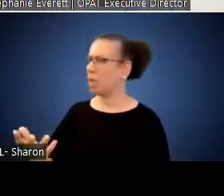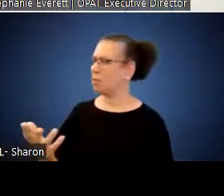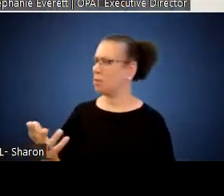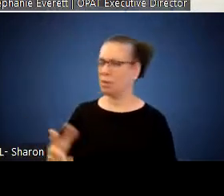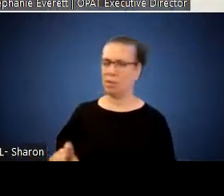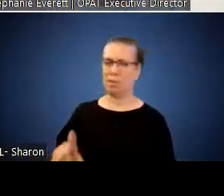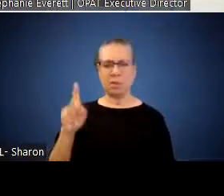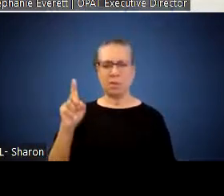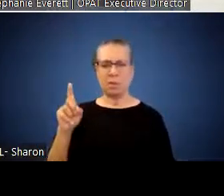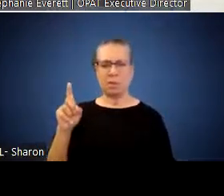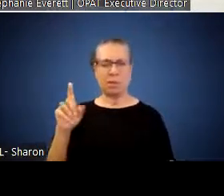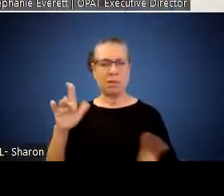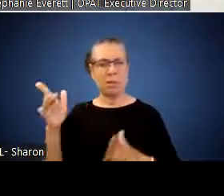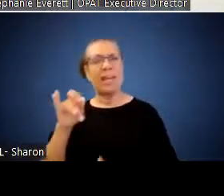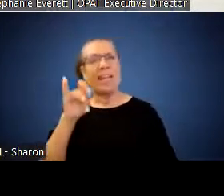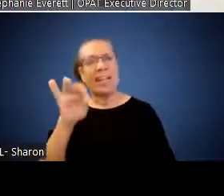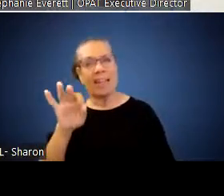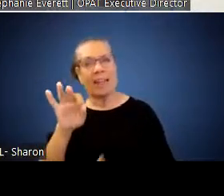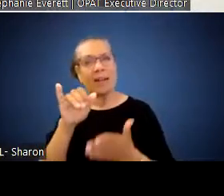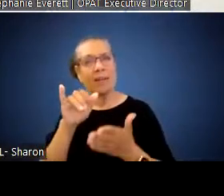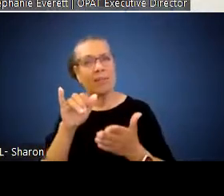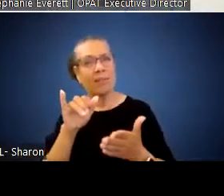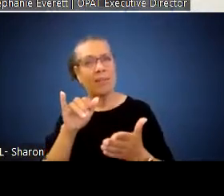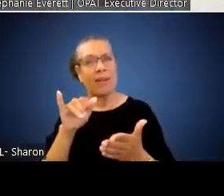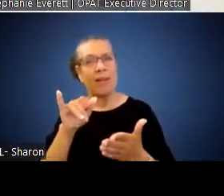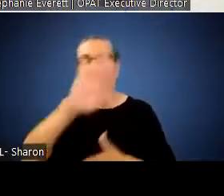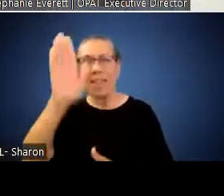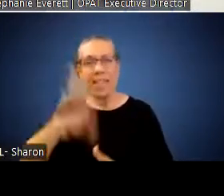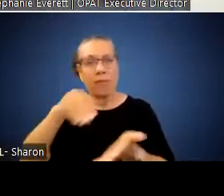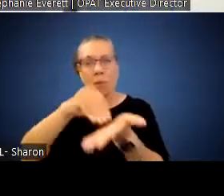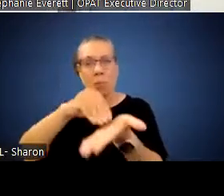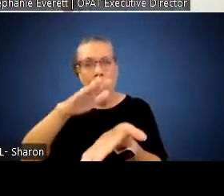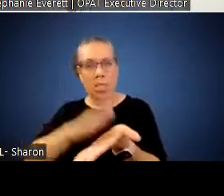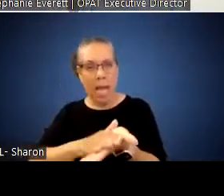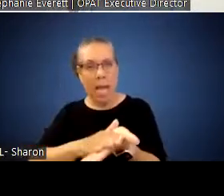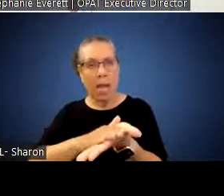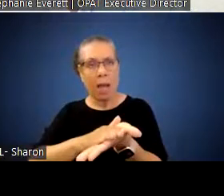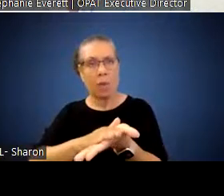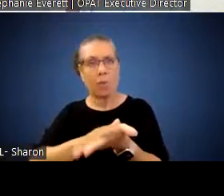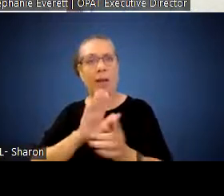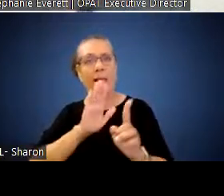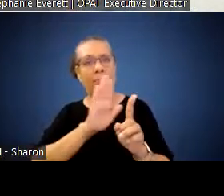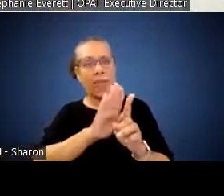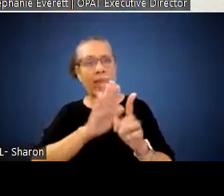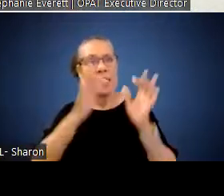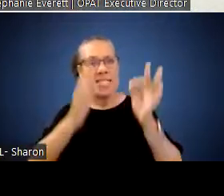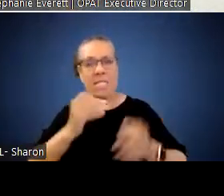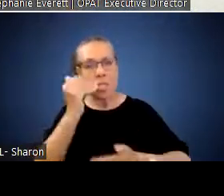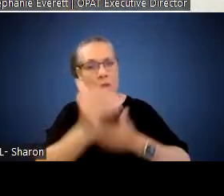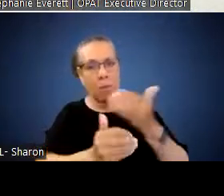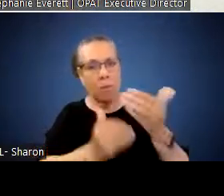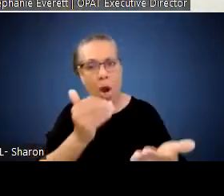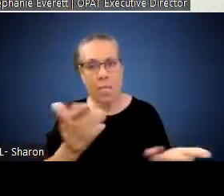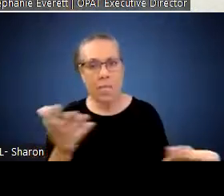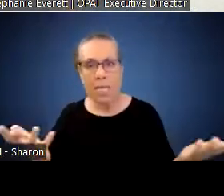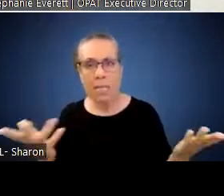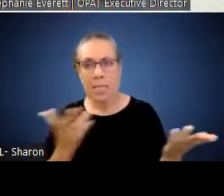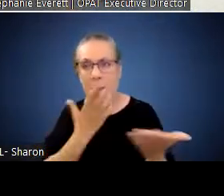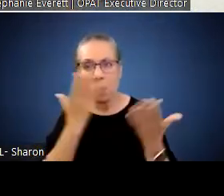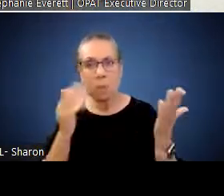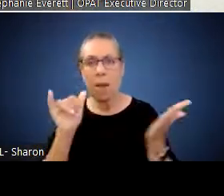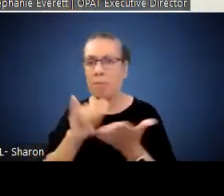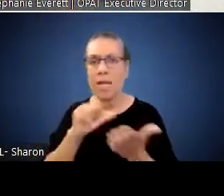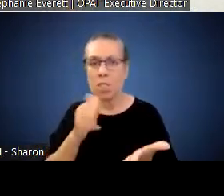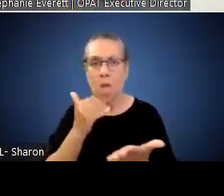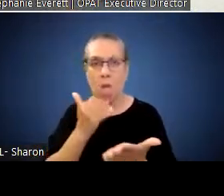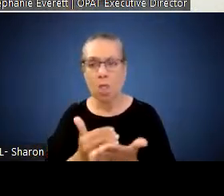If that happens, they never write up anything about their decision-making capability. Okay, so